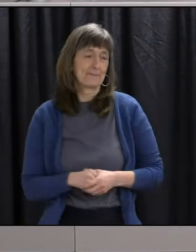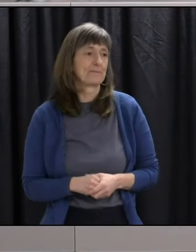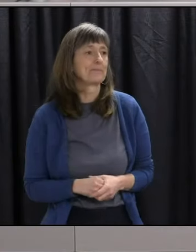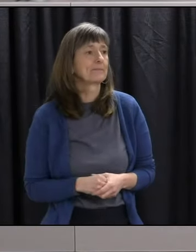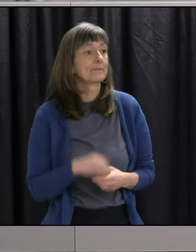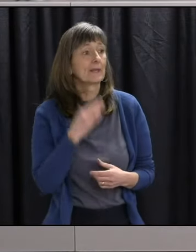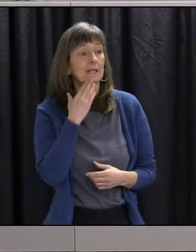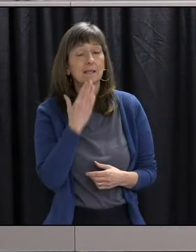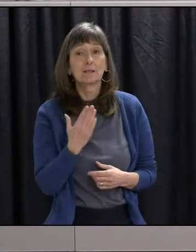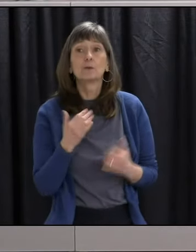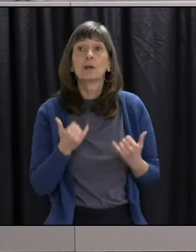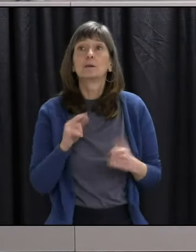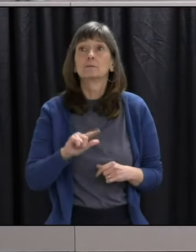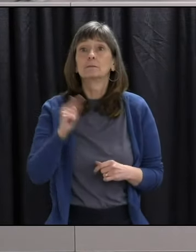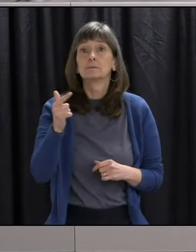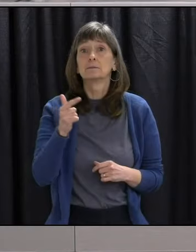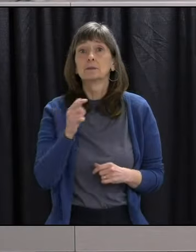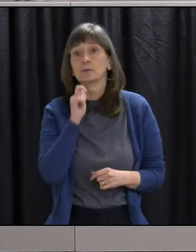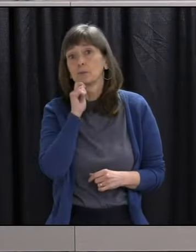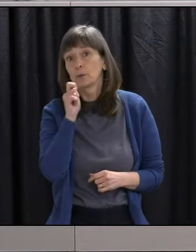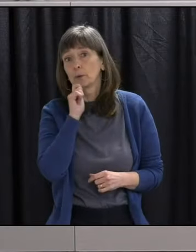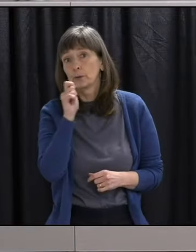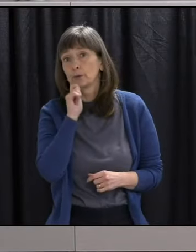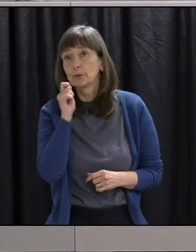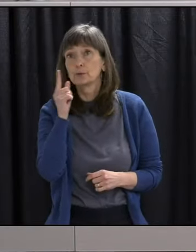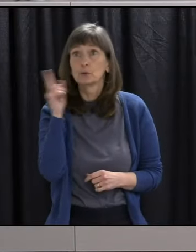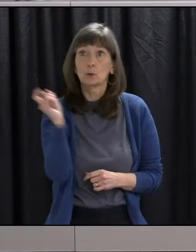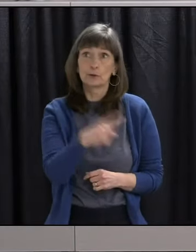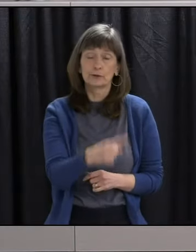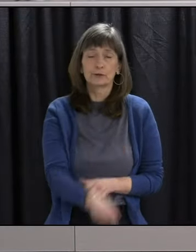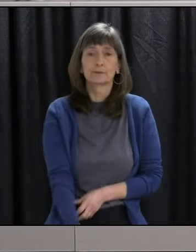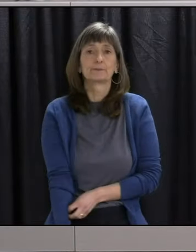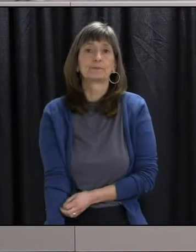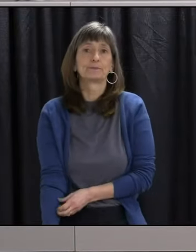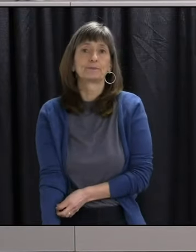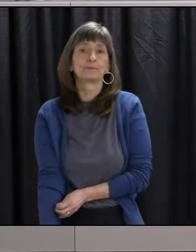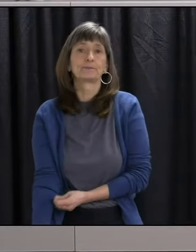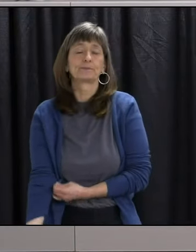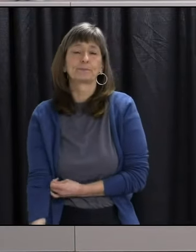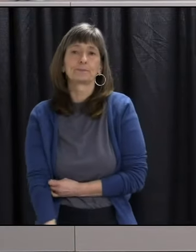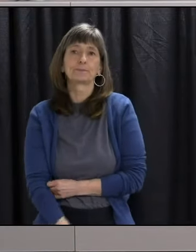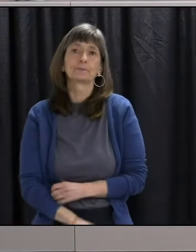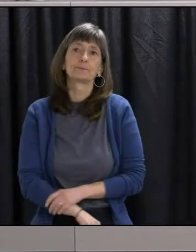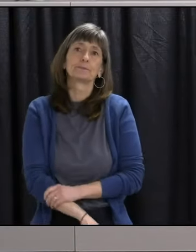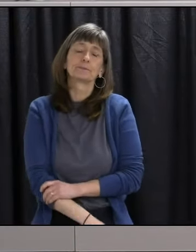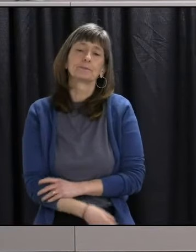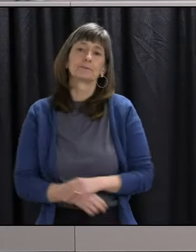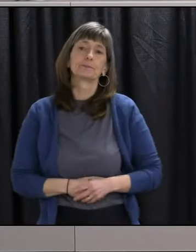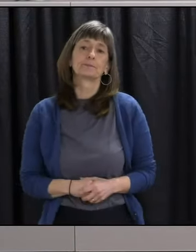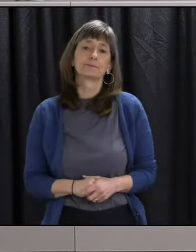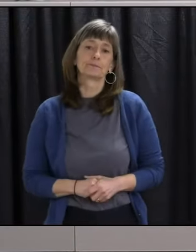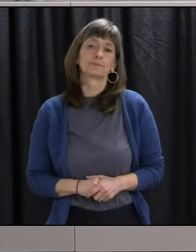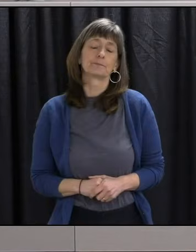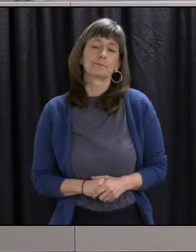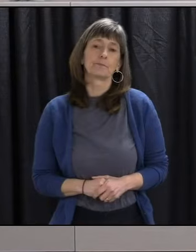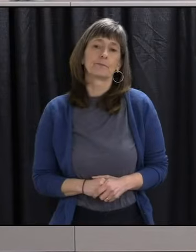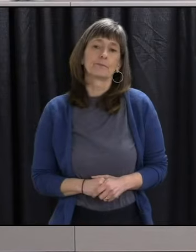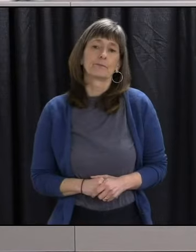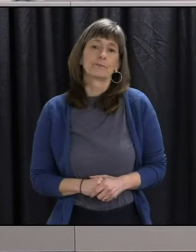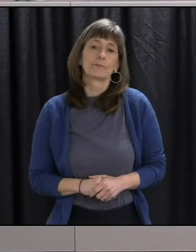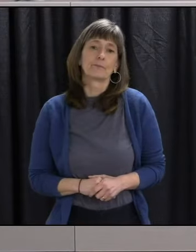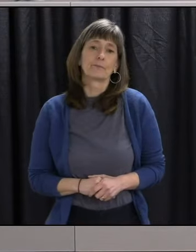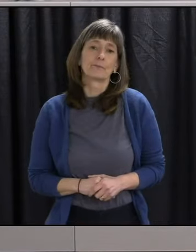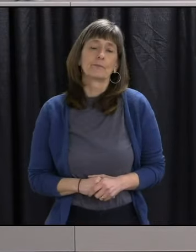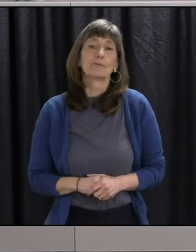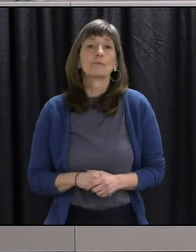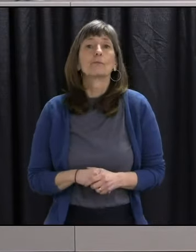Hagee. We now turn it over to the media for questions. Thank you, Premier. For the benefit of our